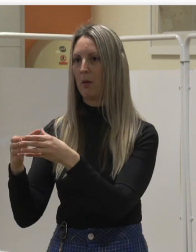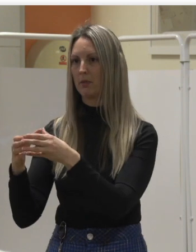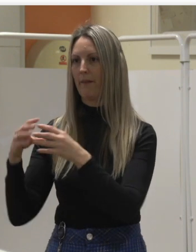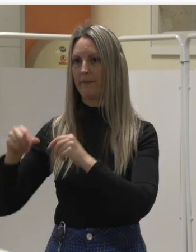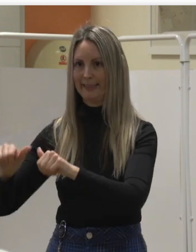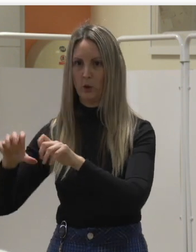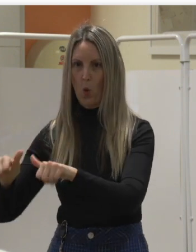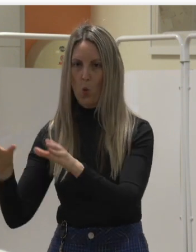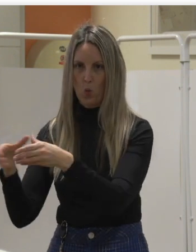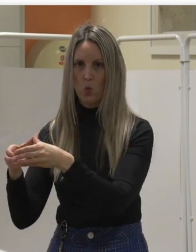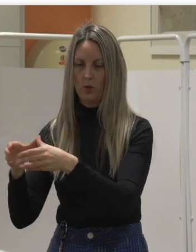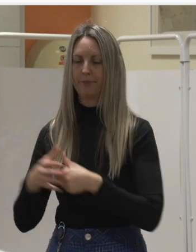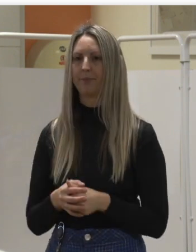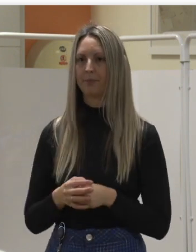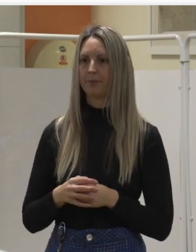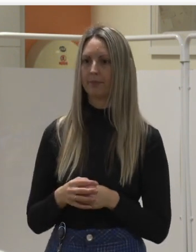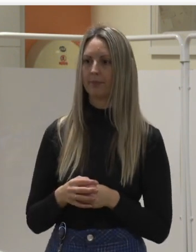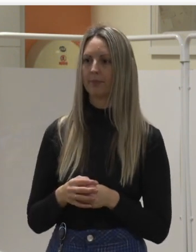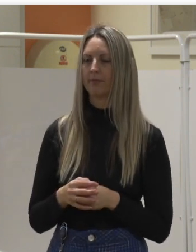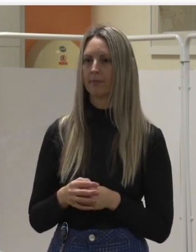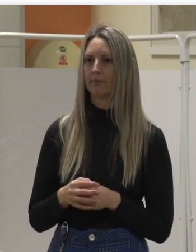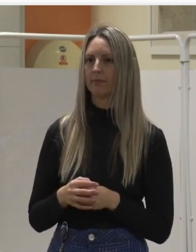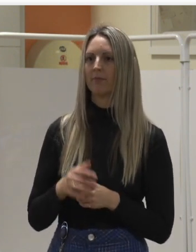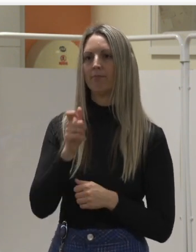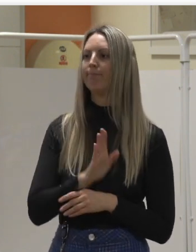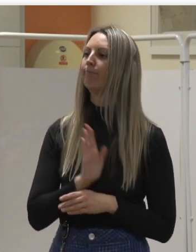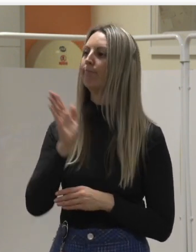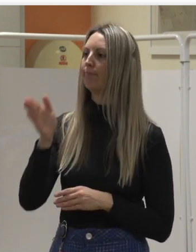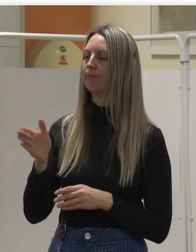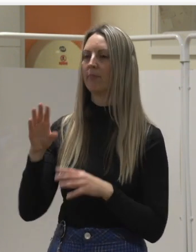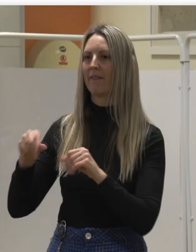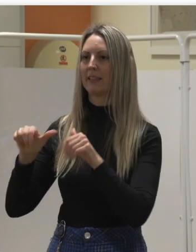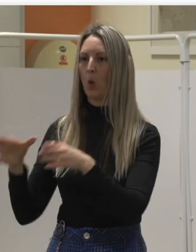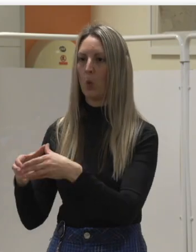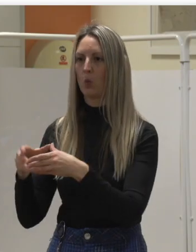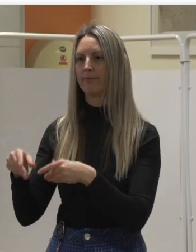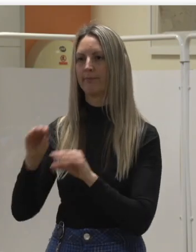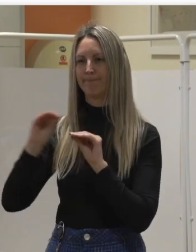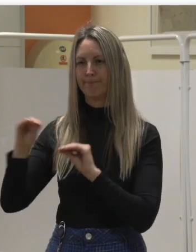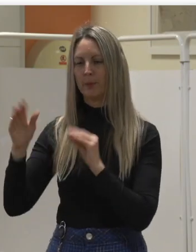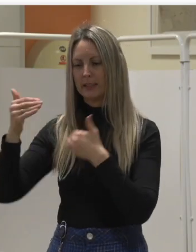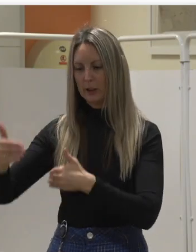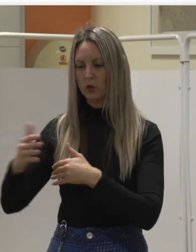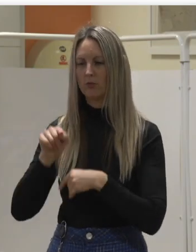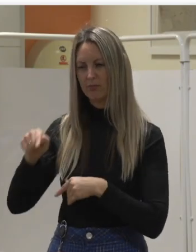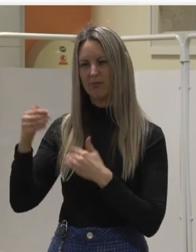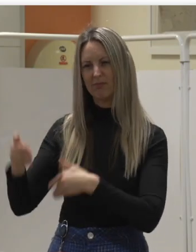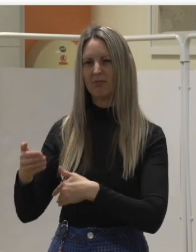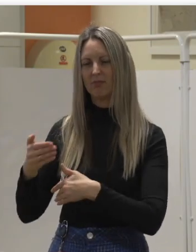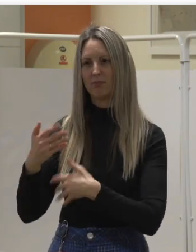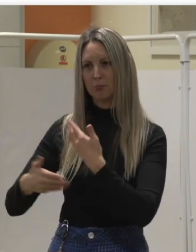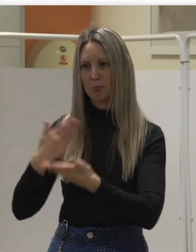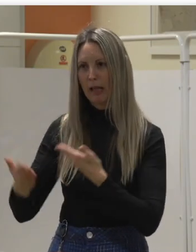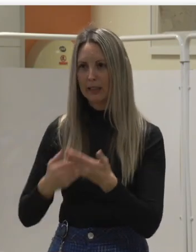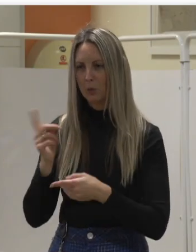have an education session for people with this condition. And one of the major things they talk to them about